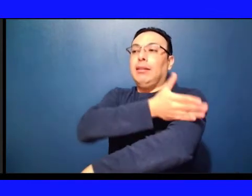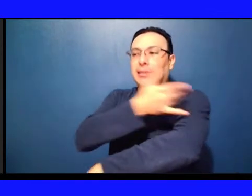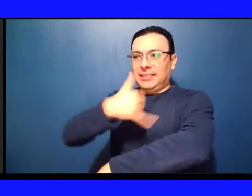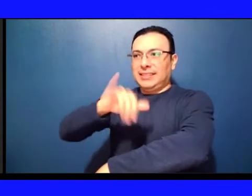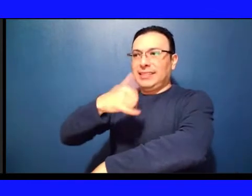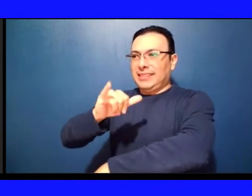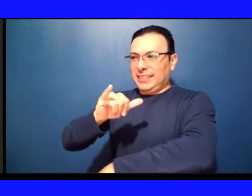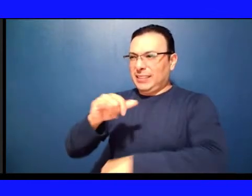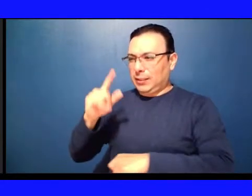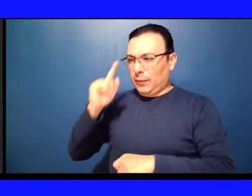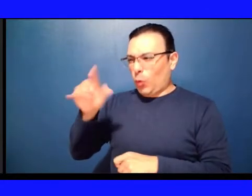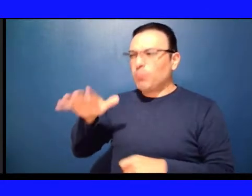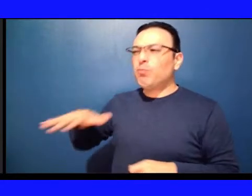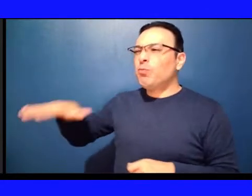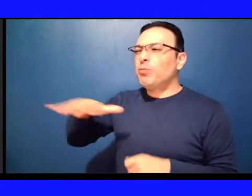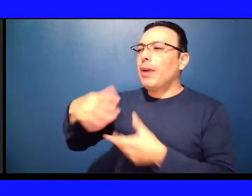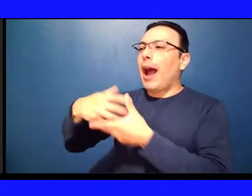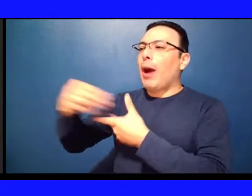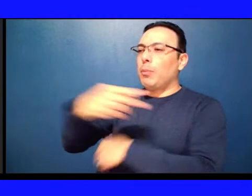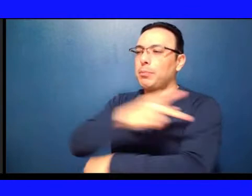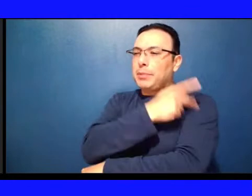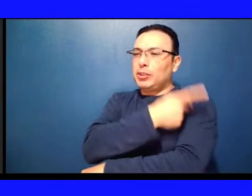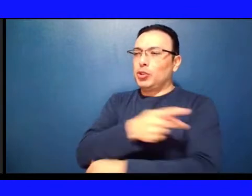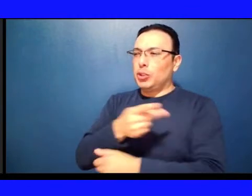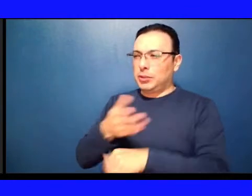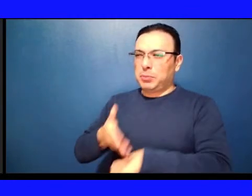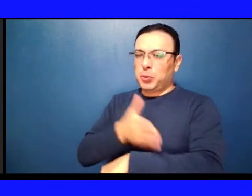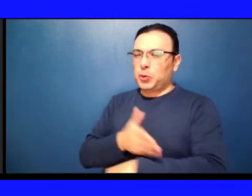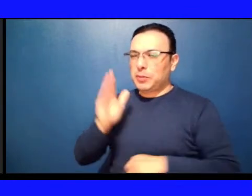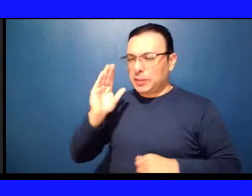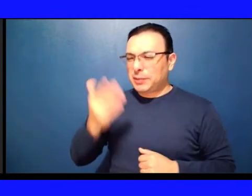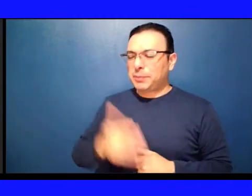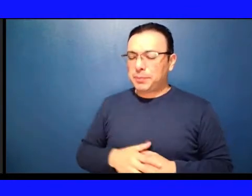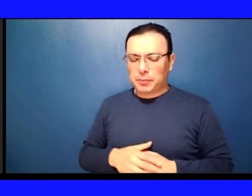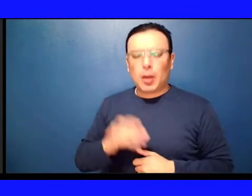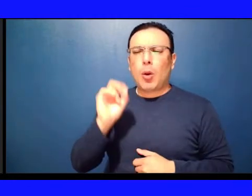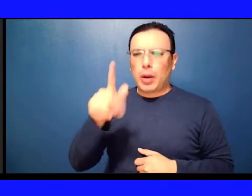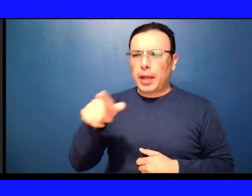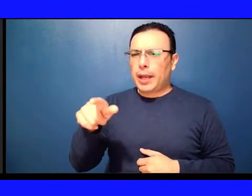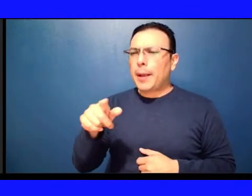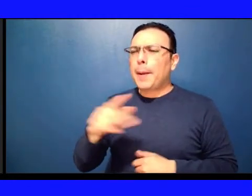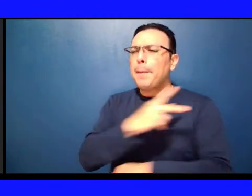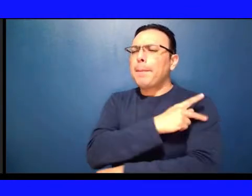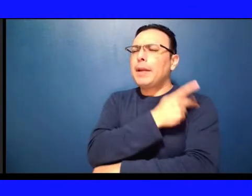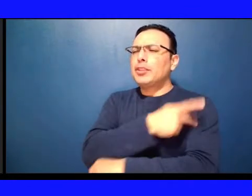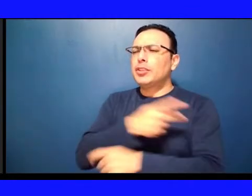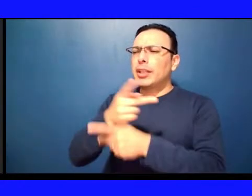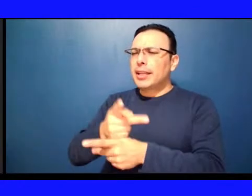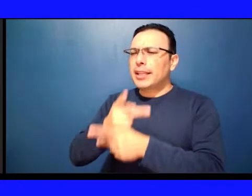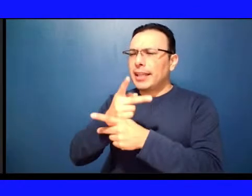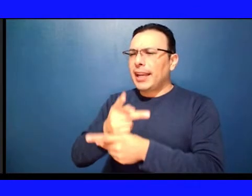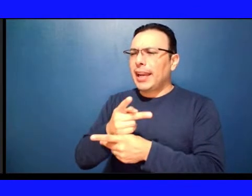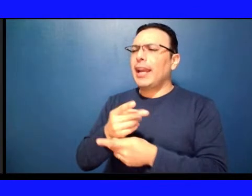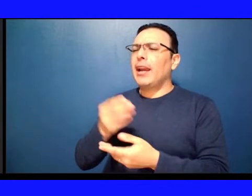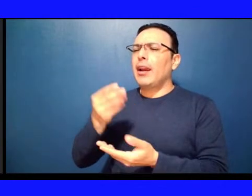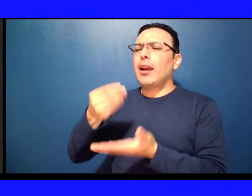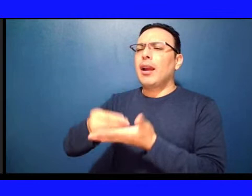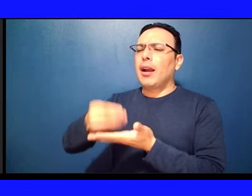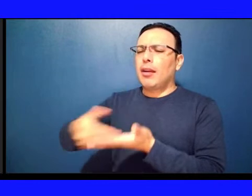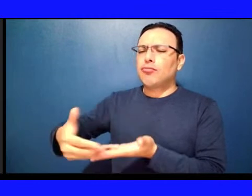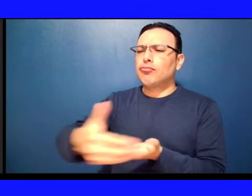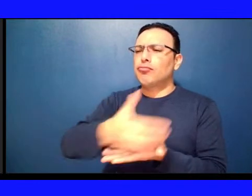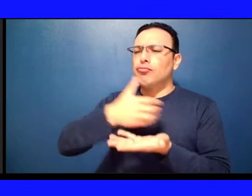of I'm not sure it's a valid comparison to think about how we were performing prior to